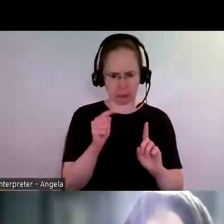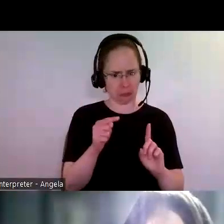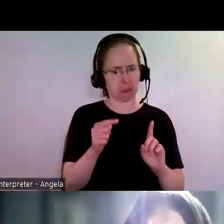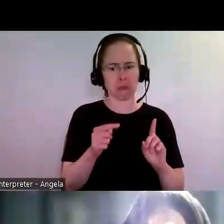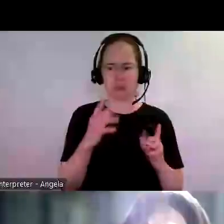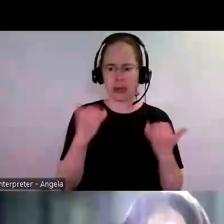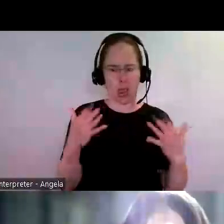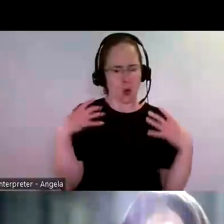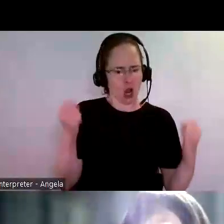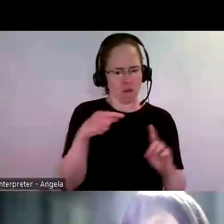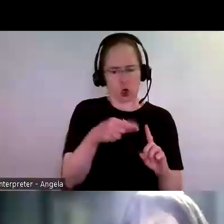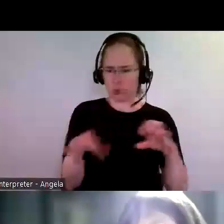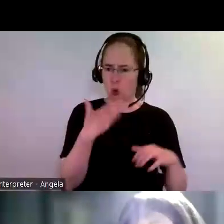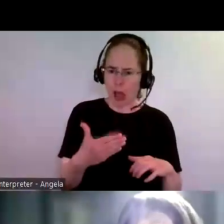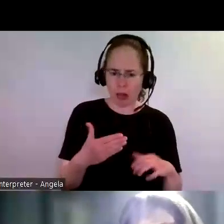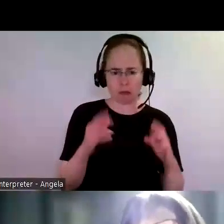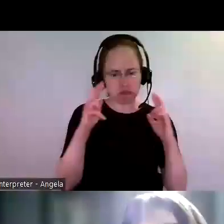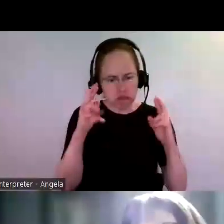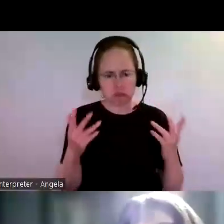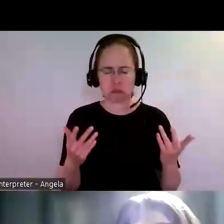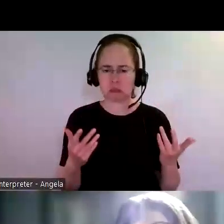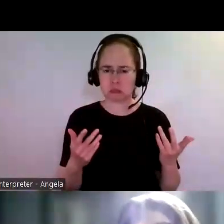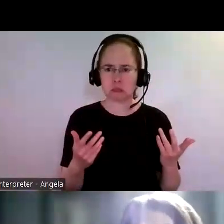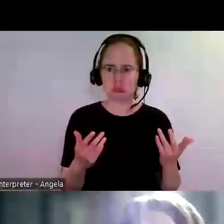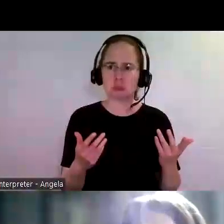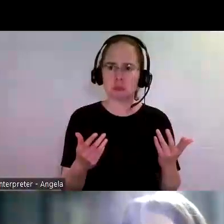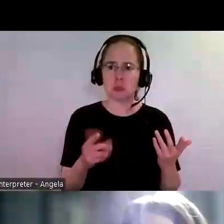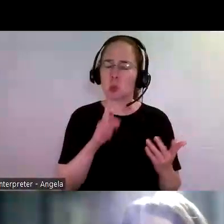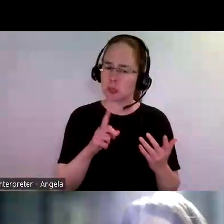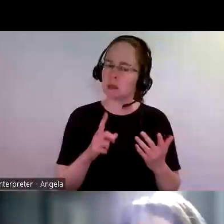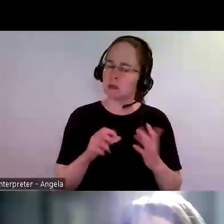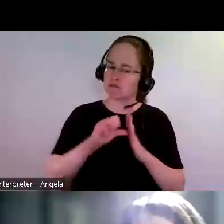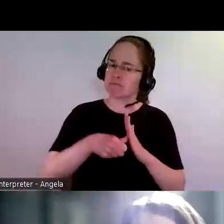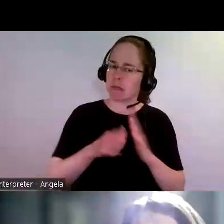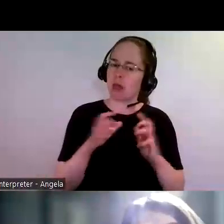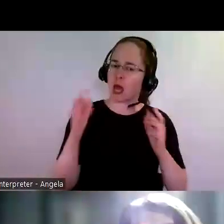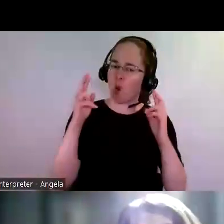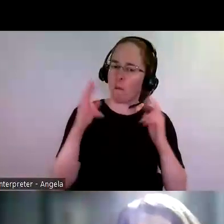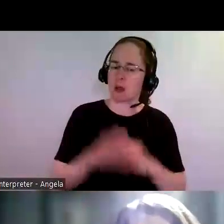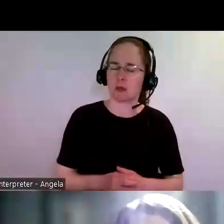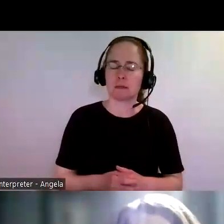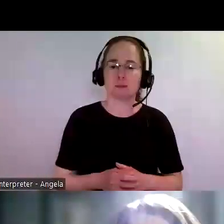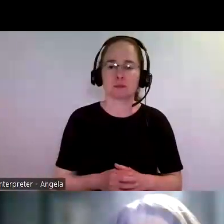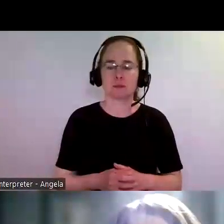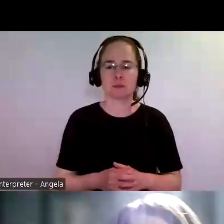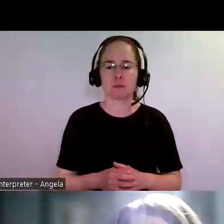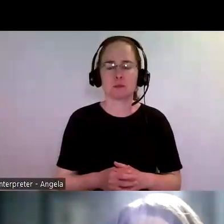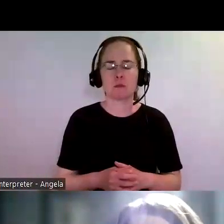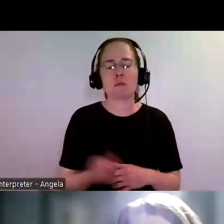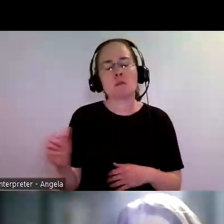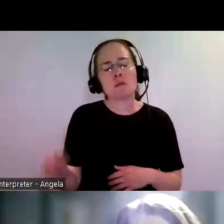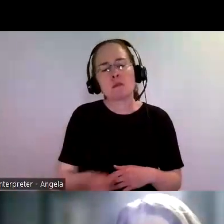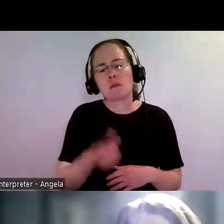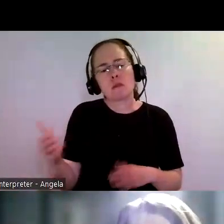in recovery, and this person is doing well. So it instills a lot of hope. The other thing I wanted to discuss